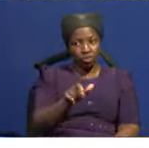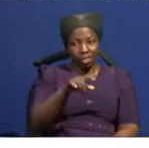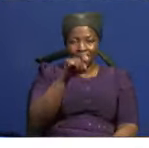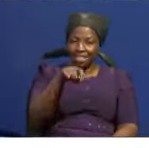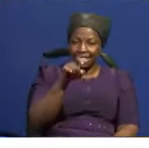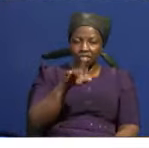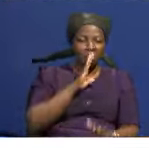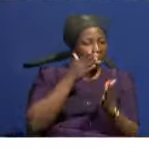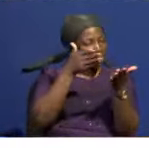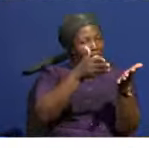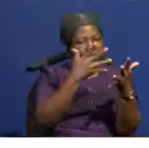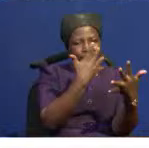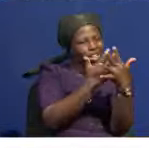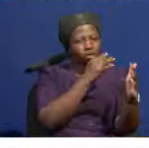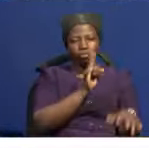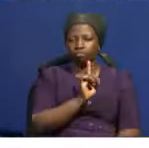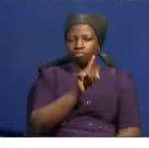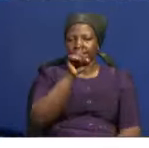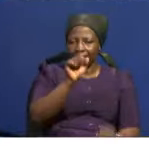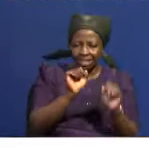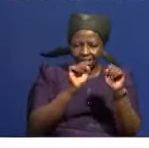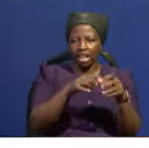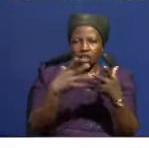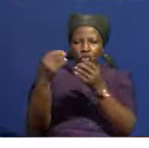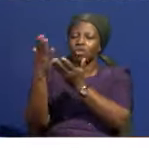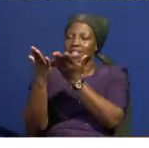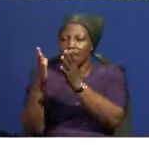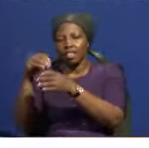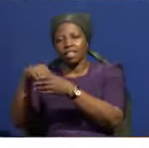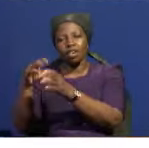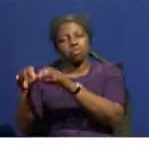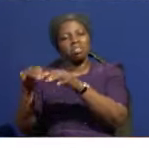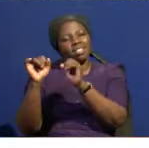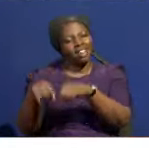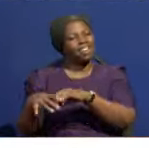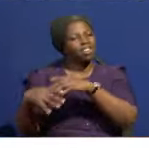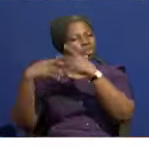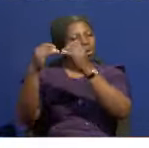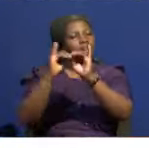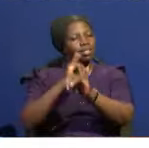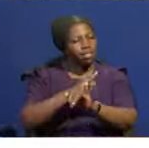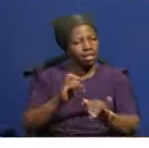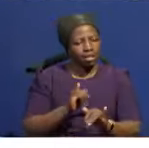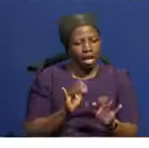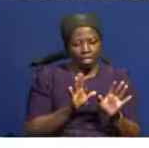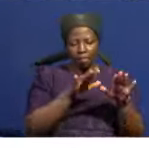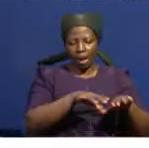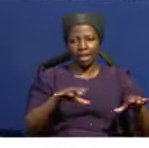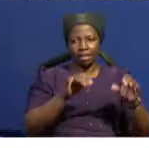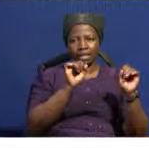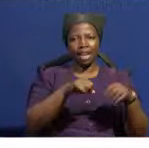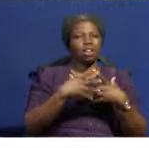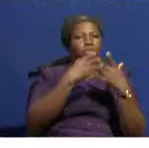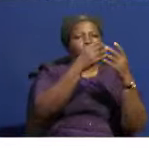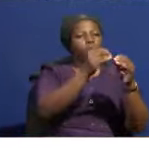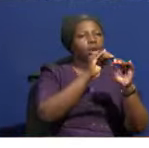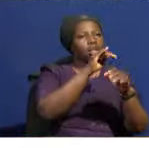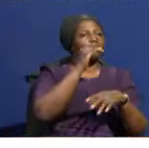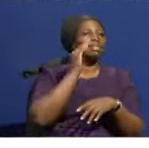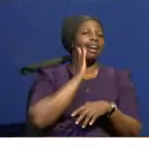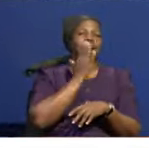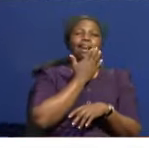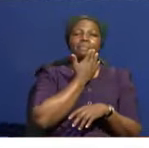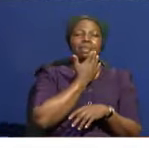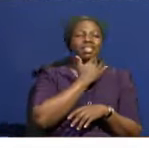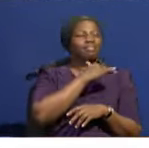not be here. They can serve in the community. They can go and clean up the markets. They can go and paint the county commissioner's